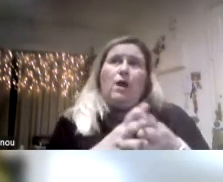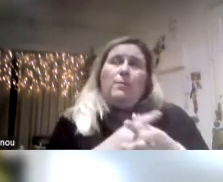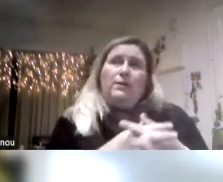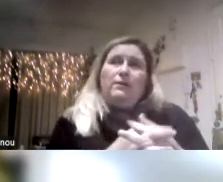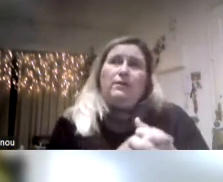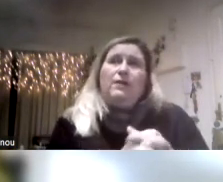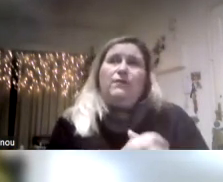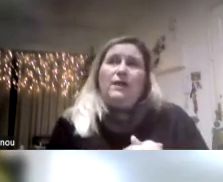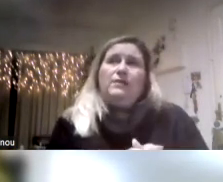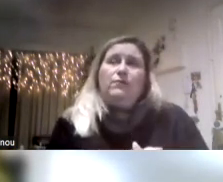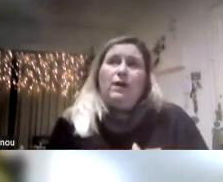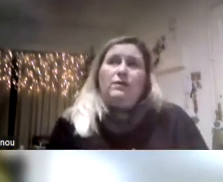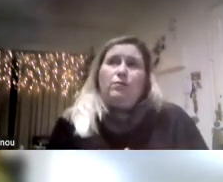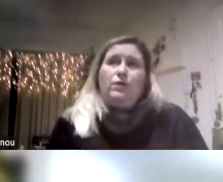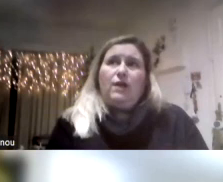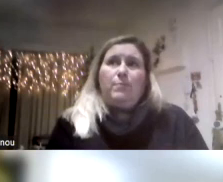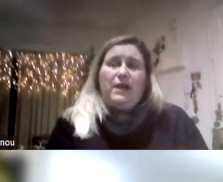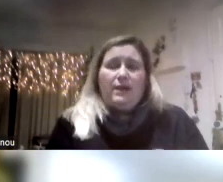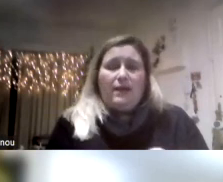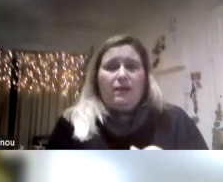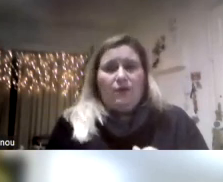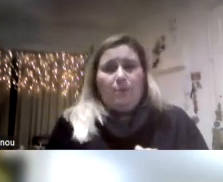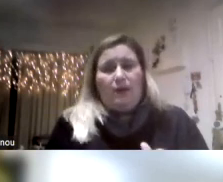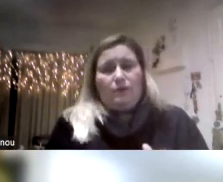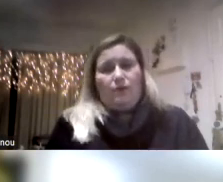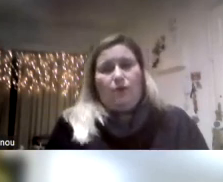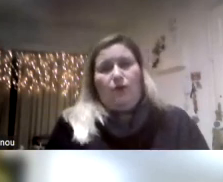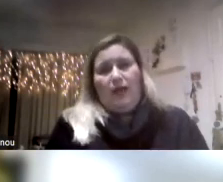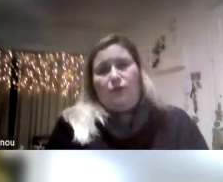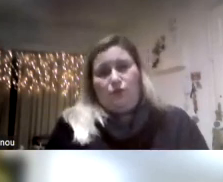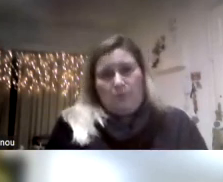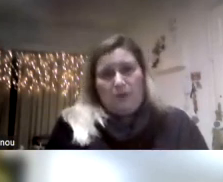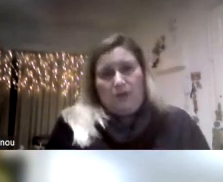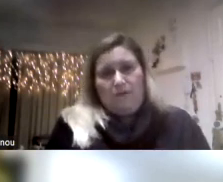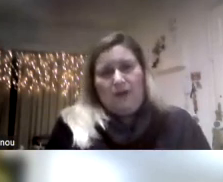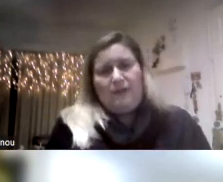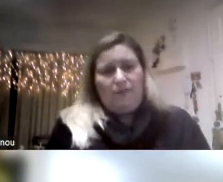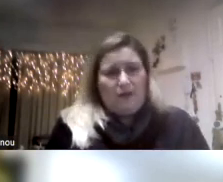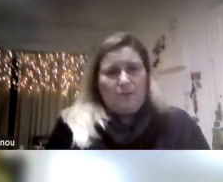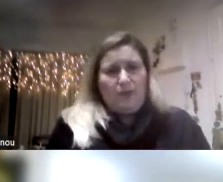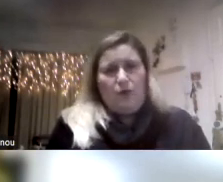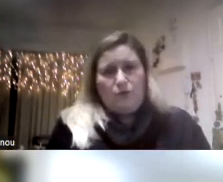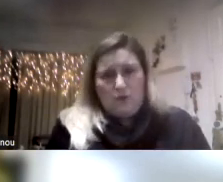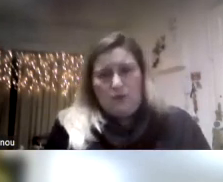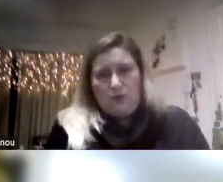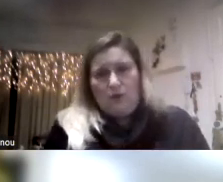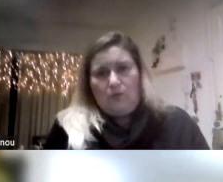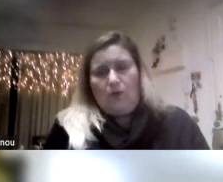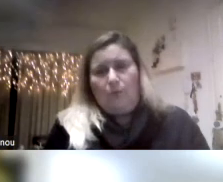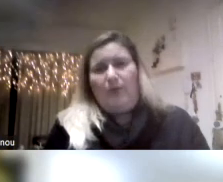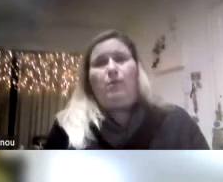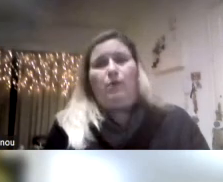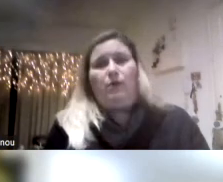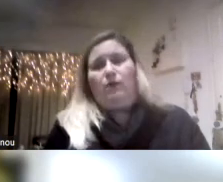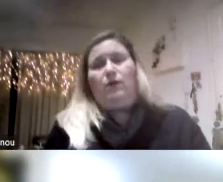so I ones. mean, the invasive ones would have many negative impacts on nature and biodiversity first, but also, you know,